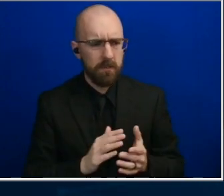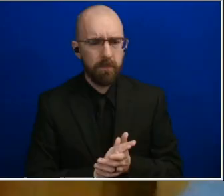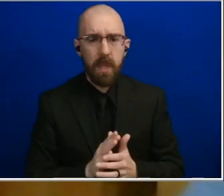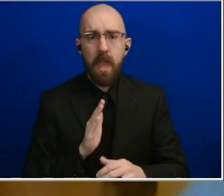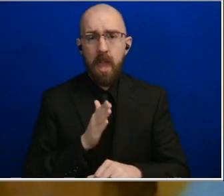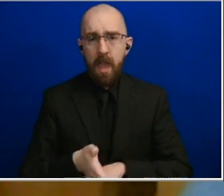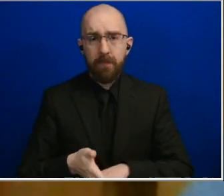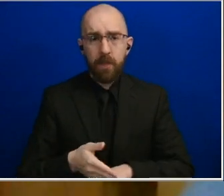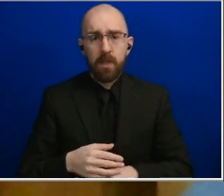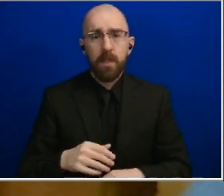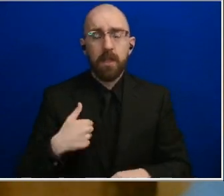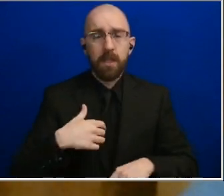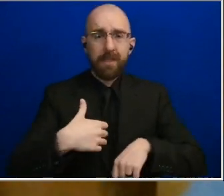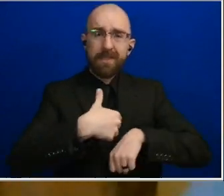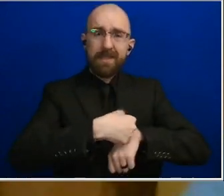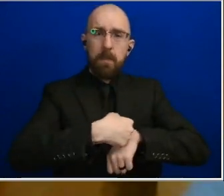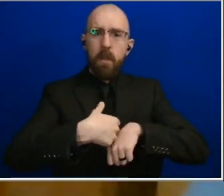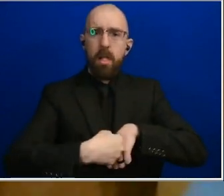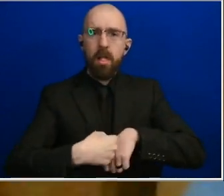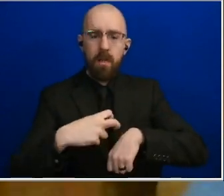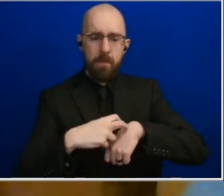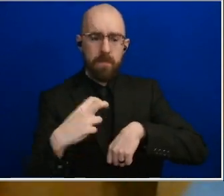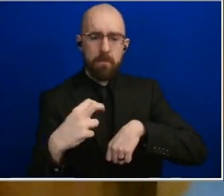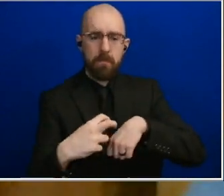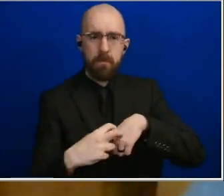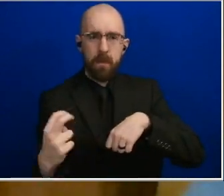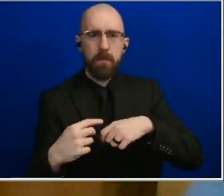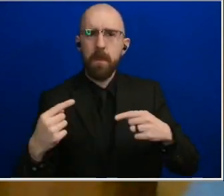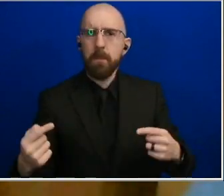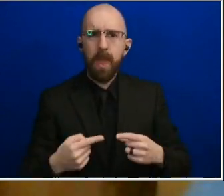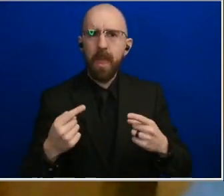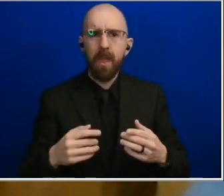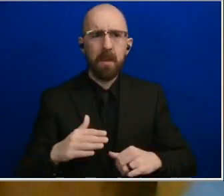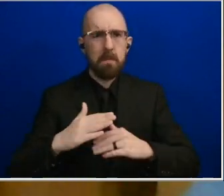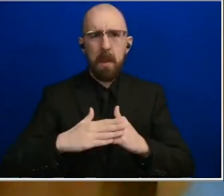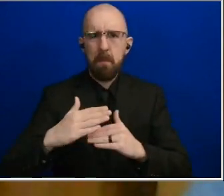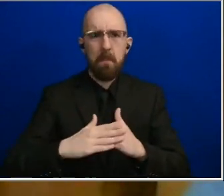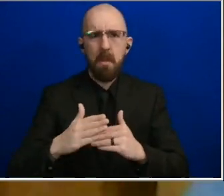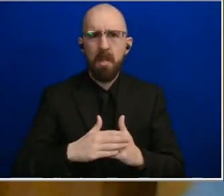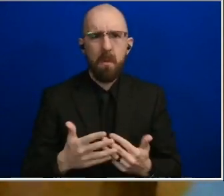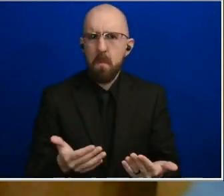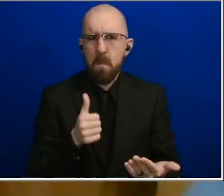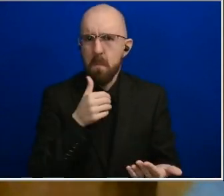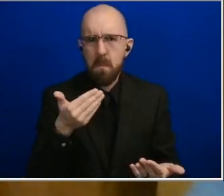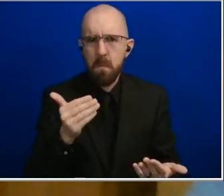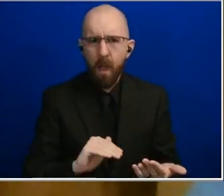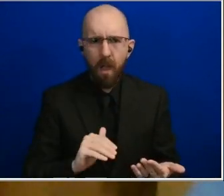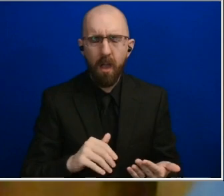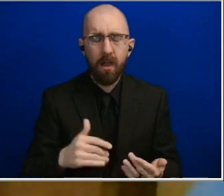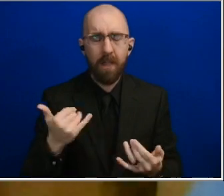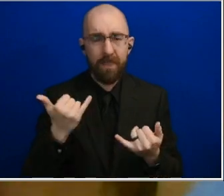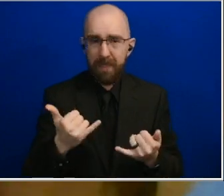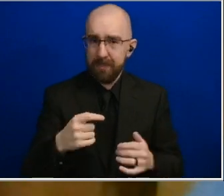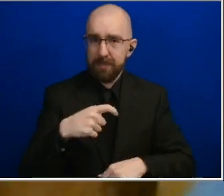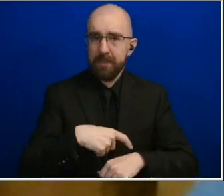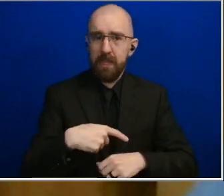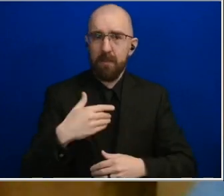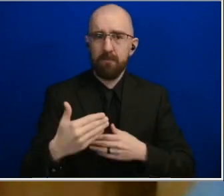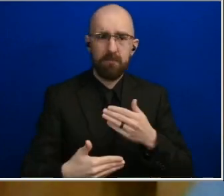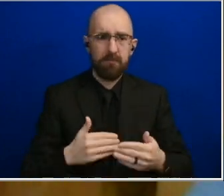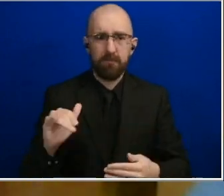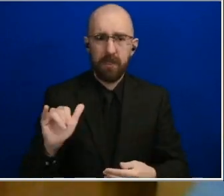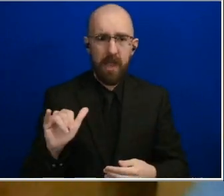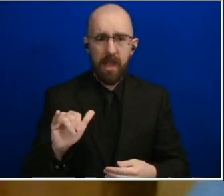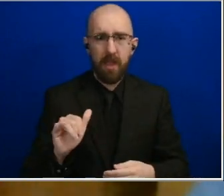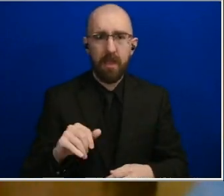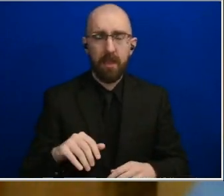staples removed, I mean, my pain has just been very minimal. This go around is daylight to